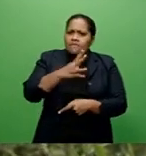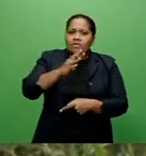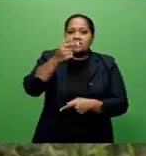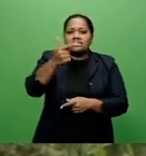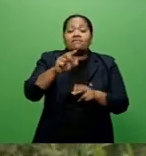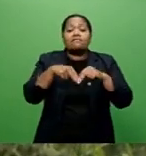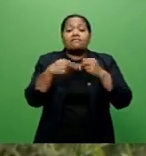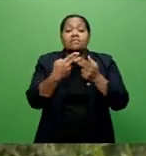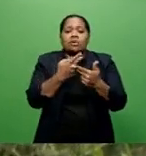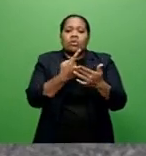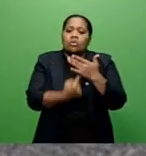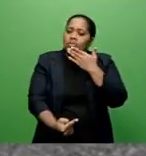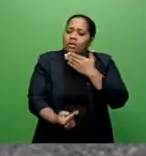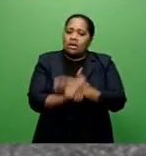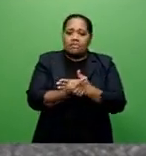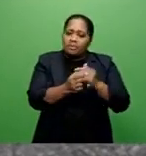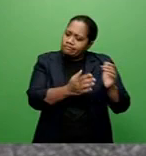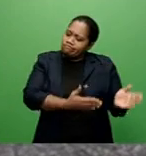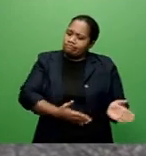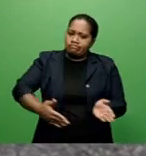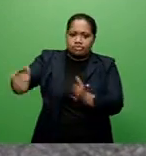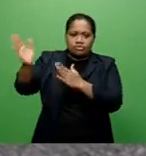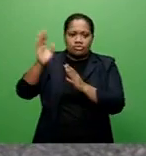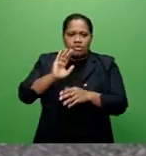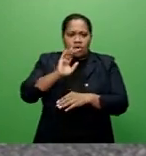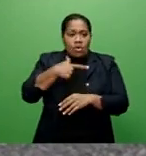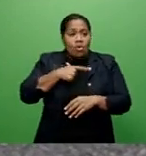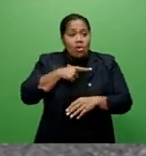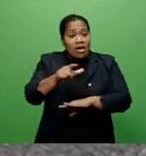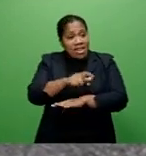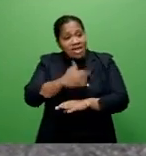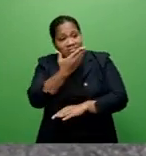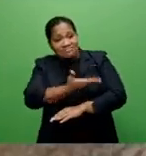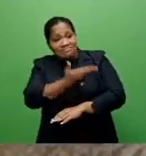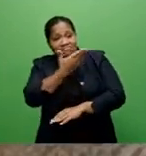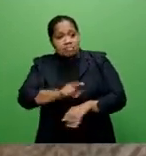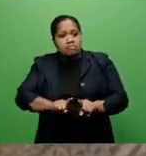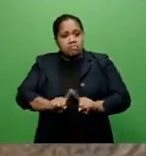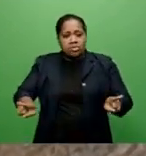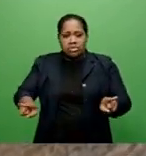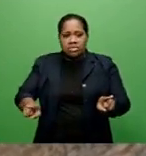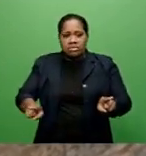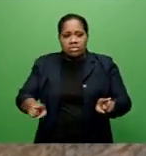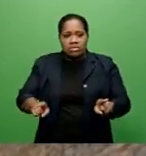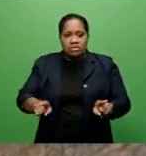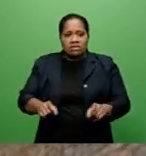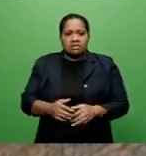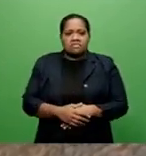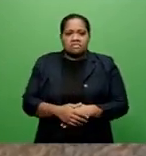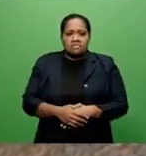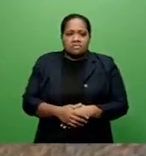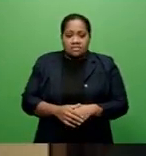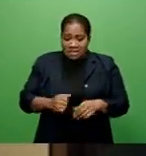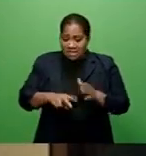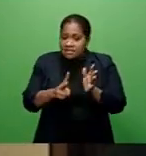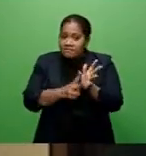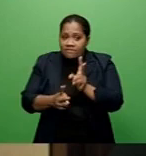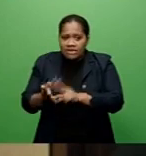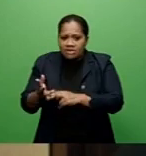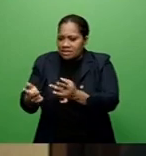families moved out of their homes due to this. Land cracks running across the village in several places.